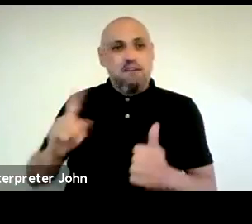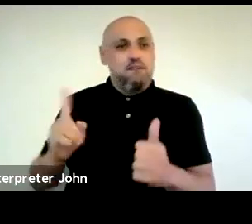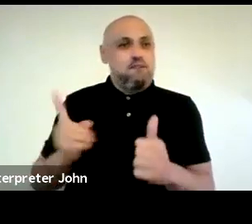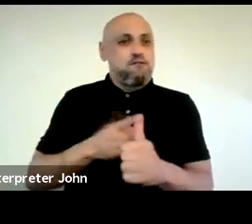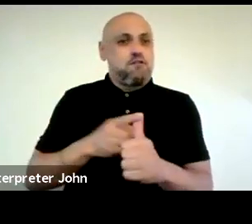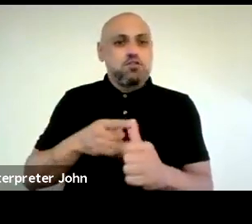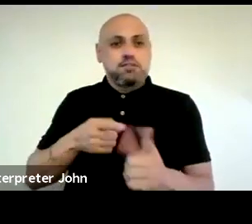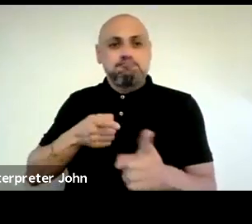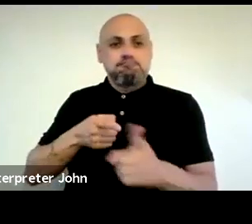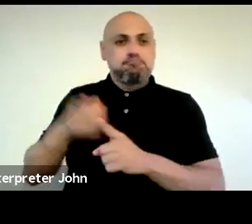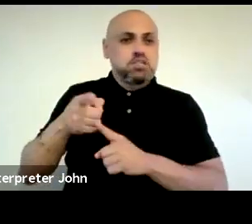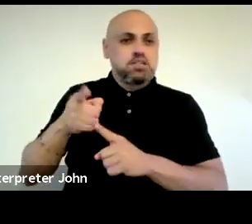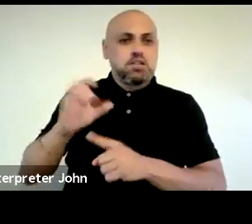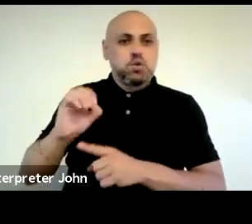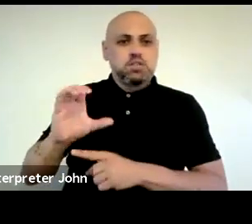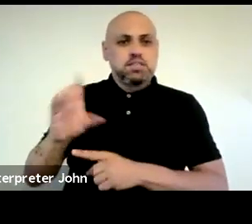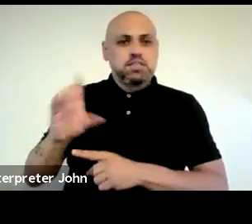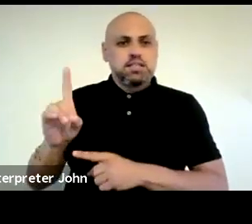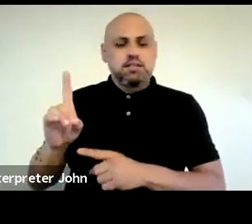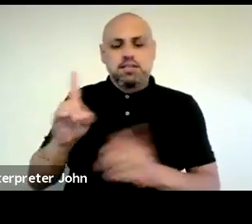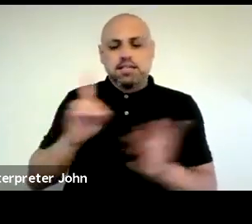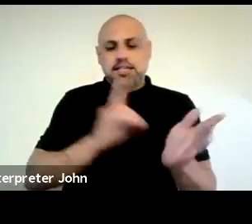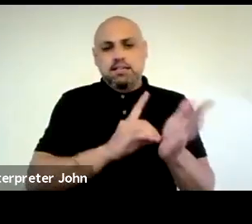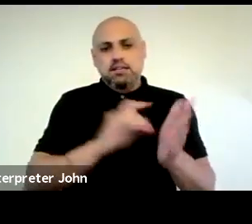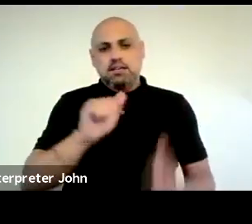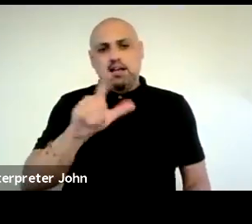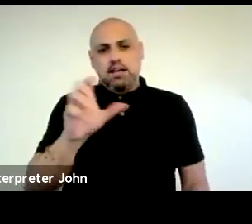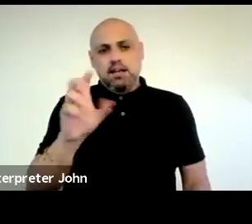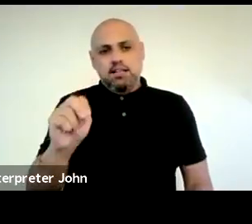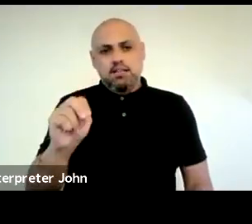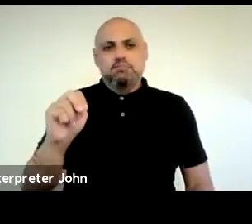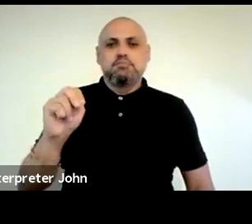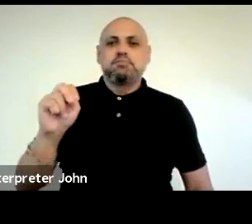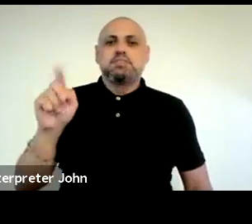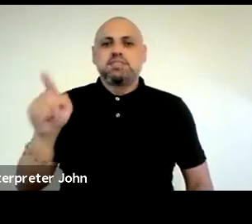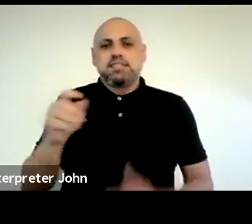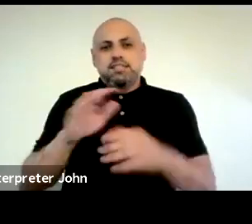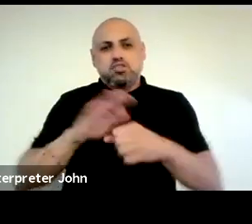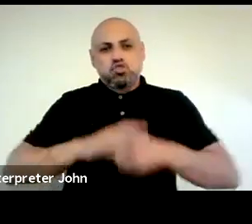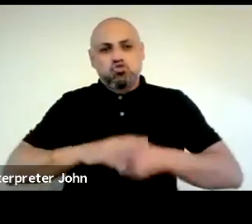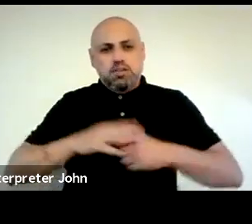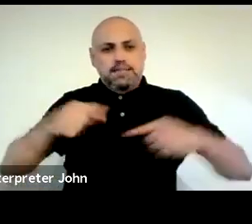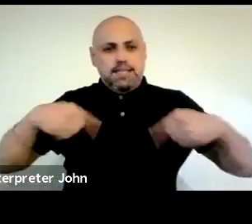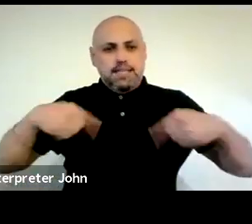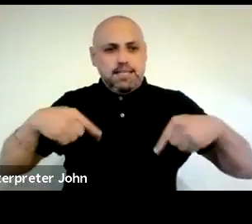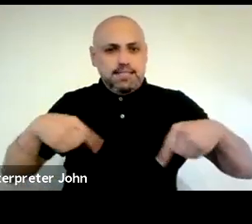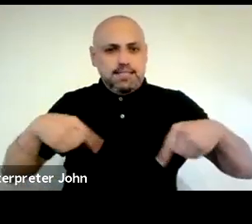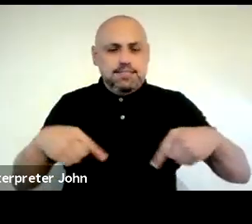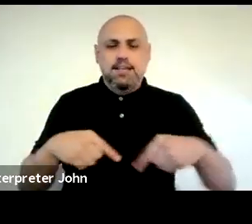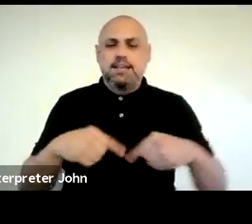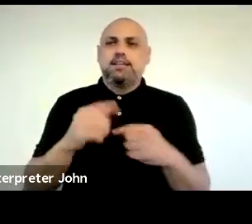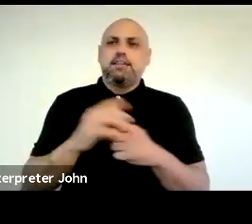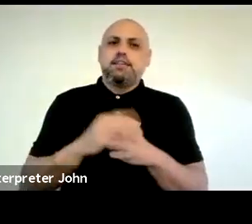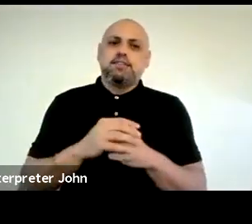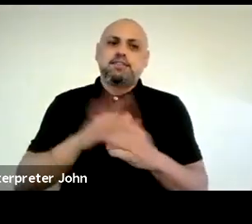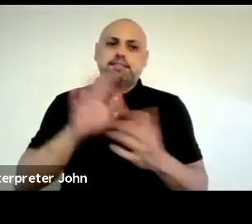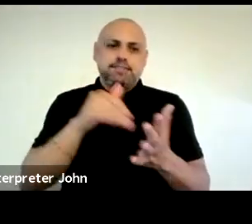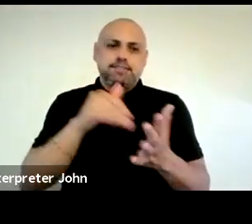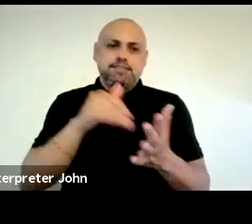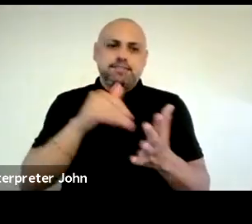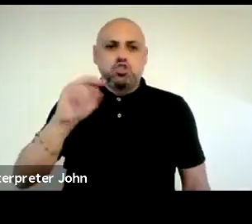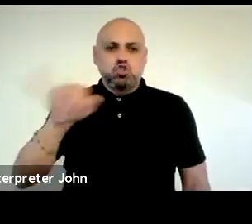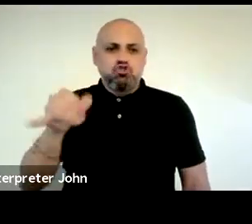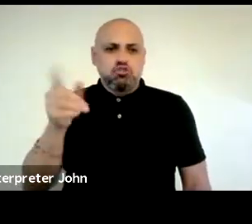specialist. It was Dr. Alan Wegg at the Stress and Anxiety Services of New Jersey in East Brunswick. OCD